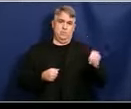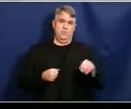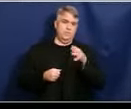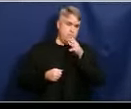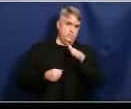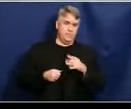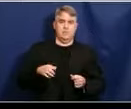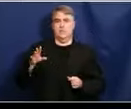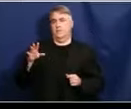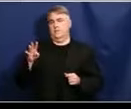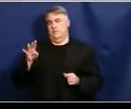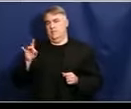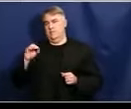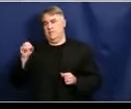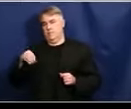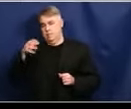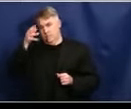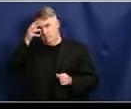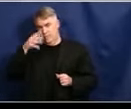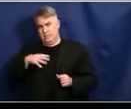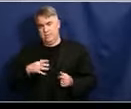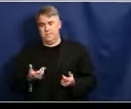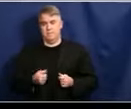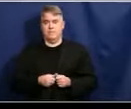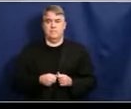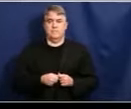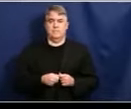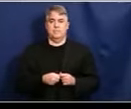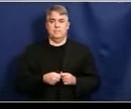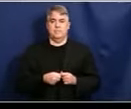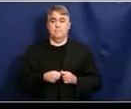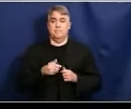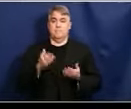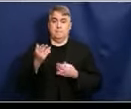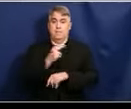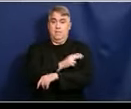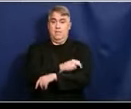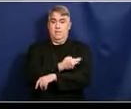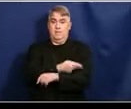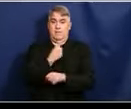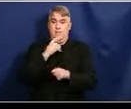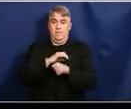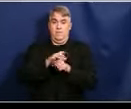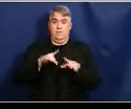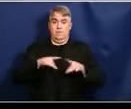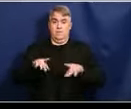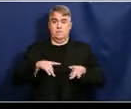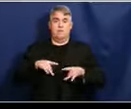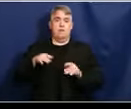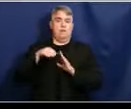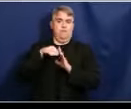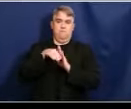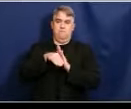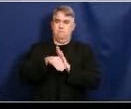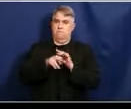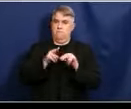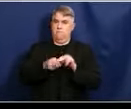male. And for hospitalizations, we are seeing a significant decline, particularly over the past